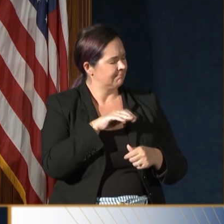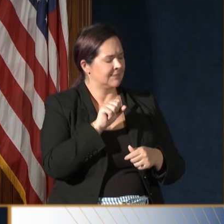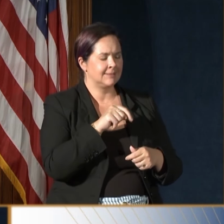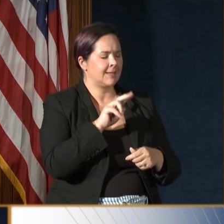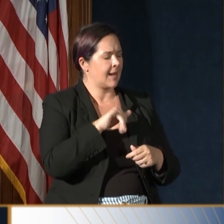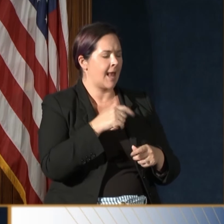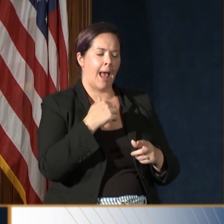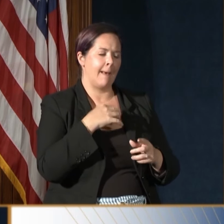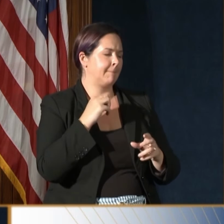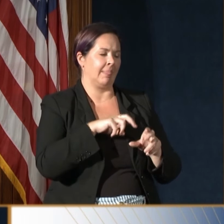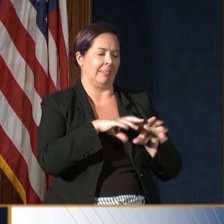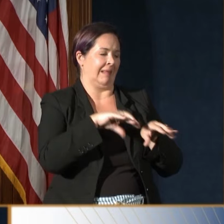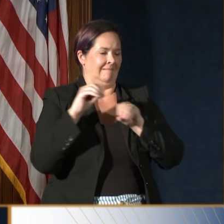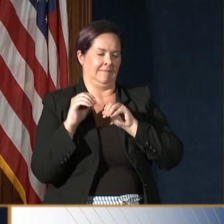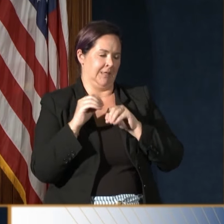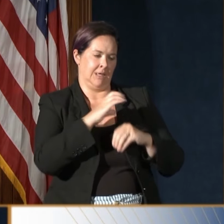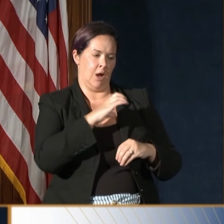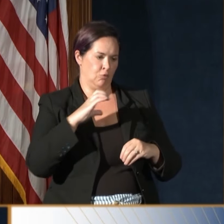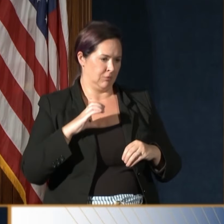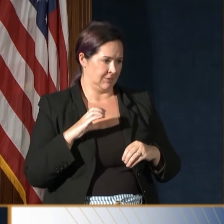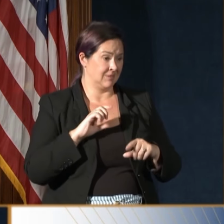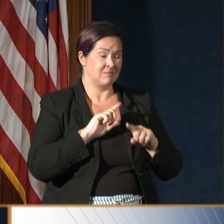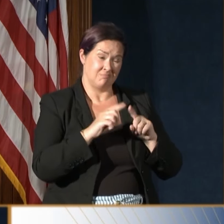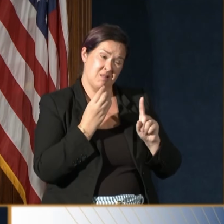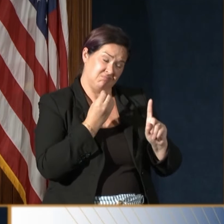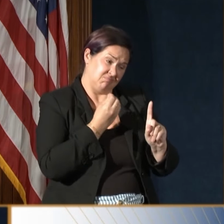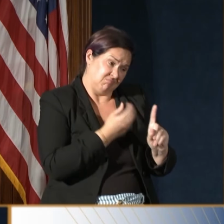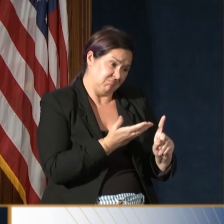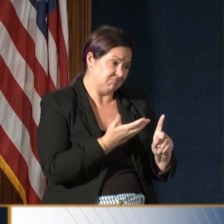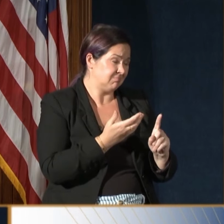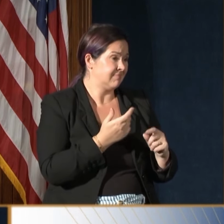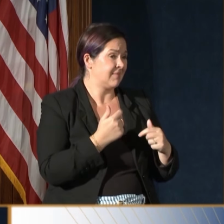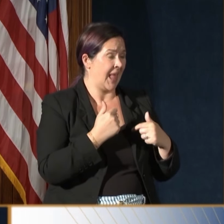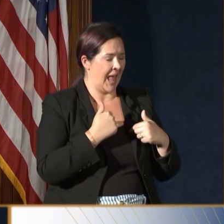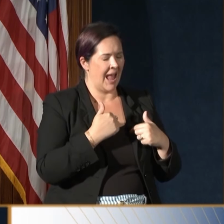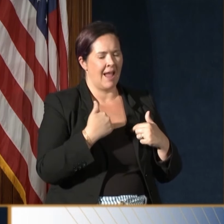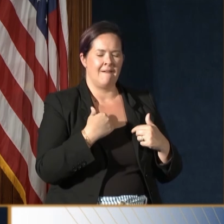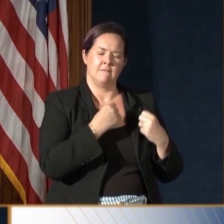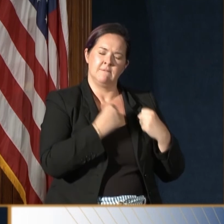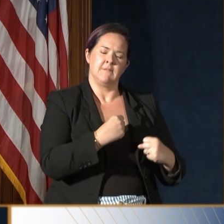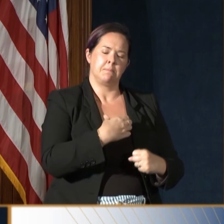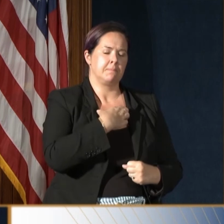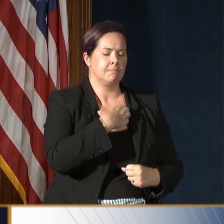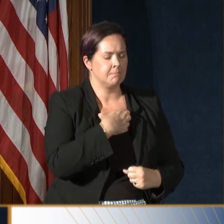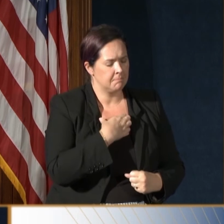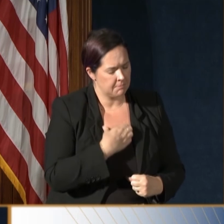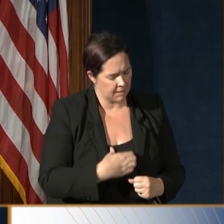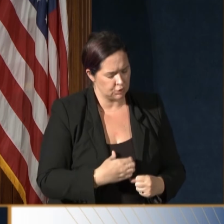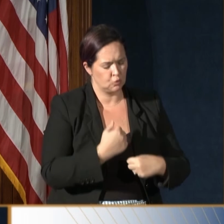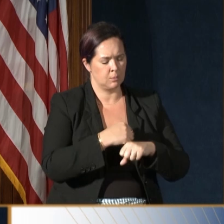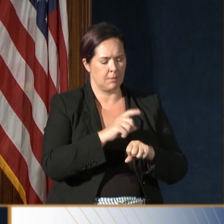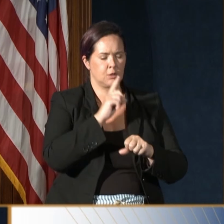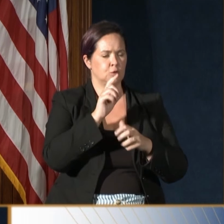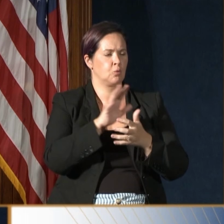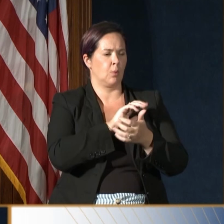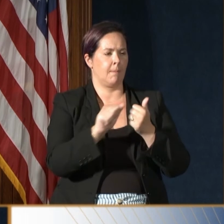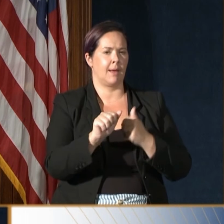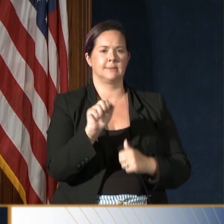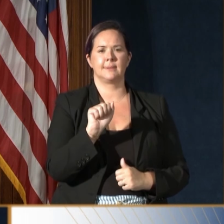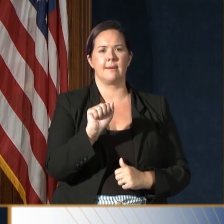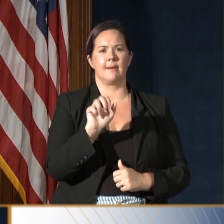Congress. But as you know, I have a passion for making sure that we pass the Americans